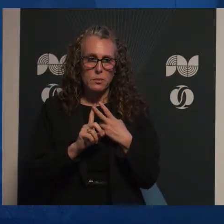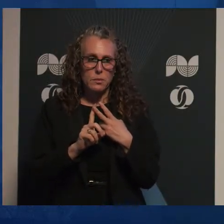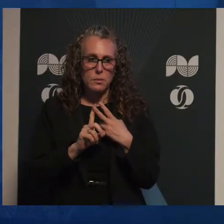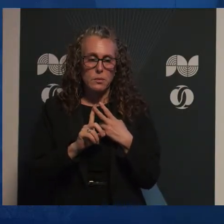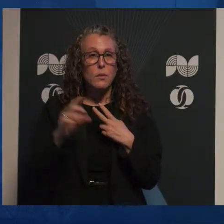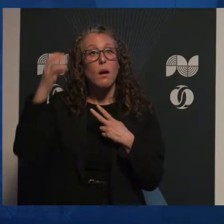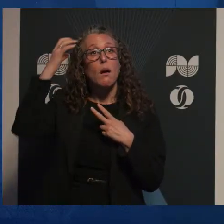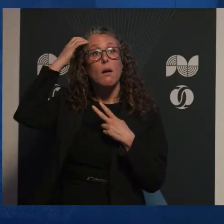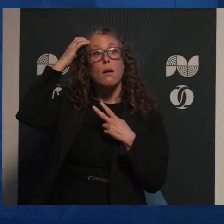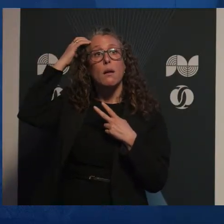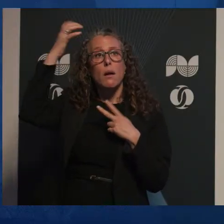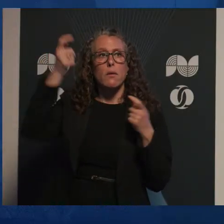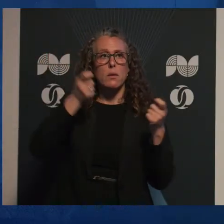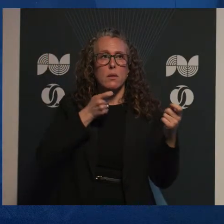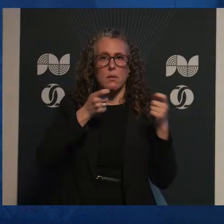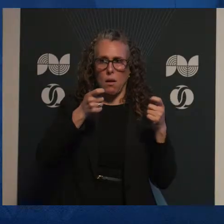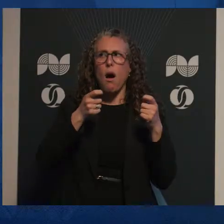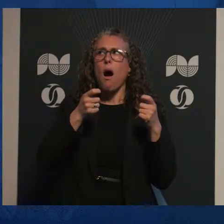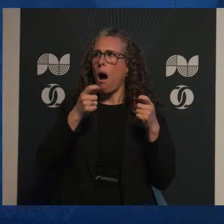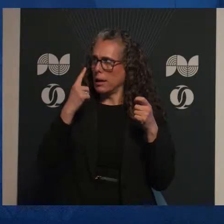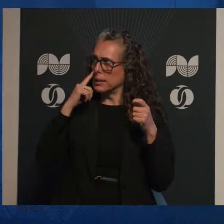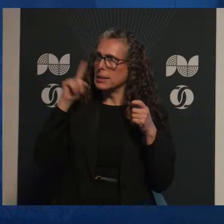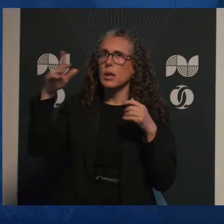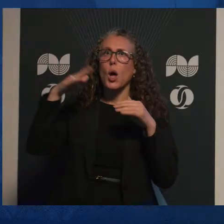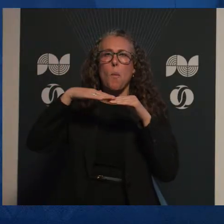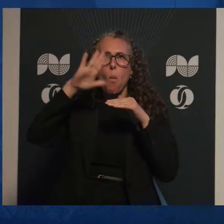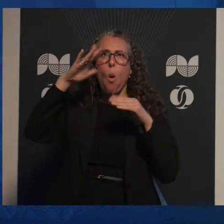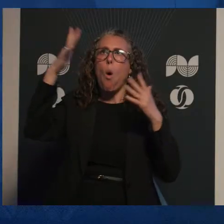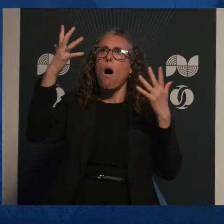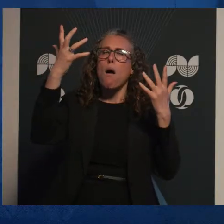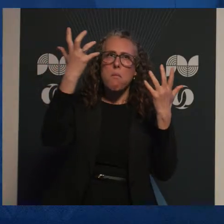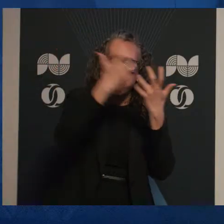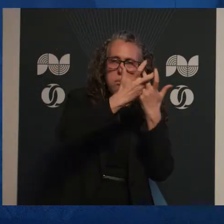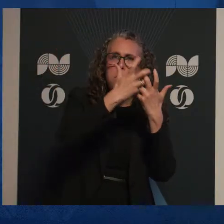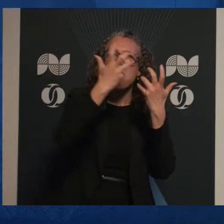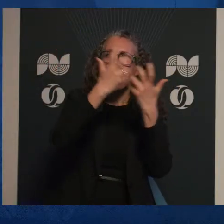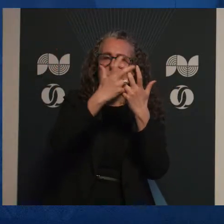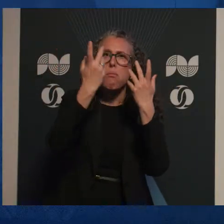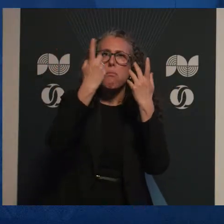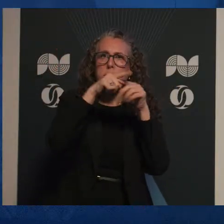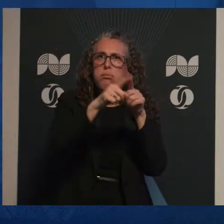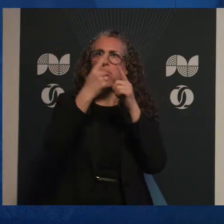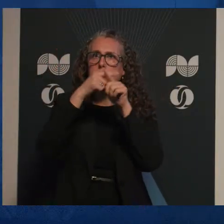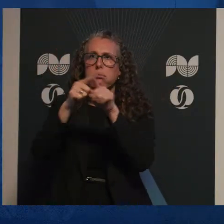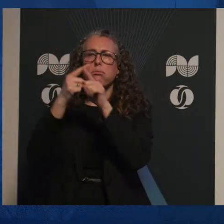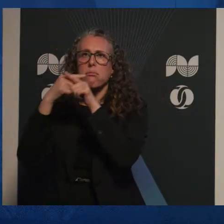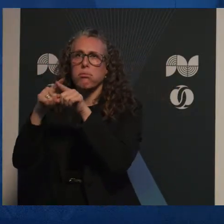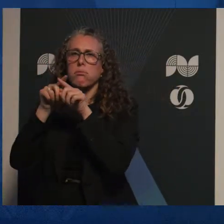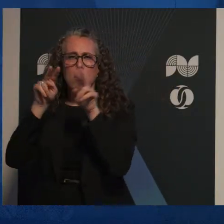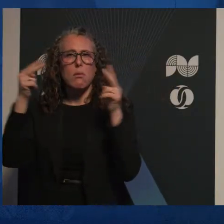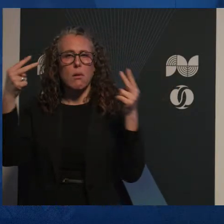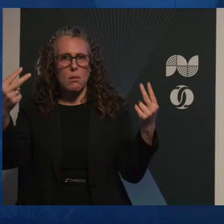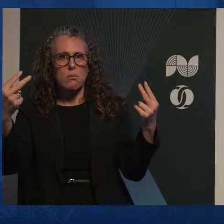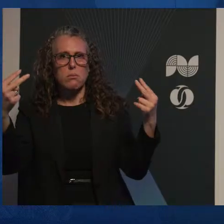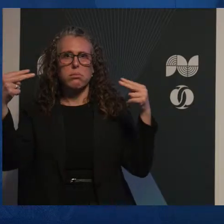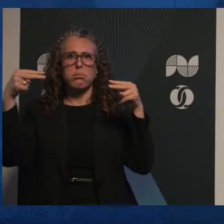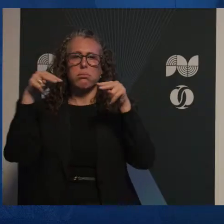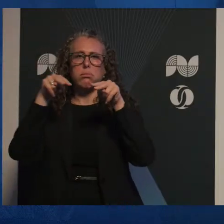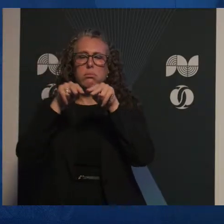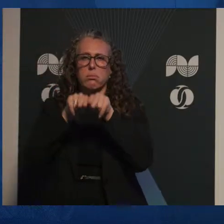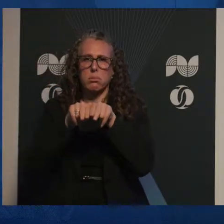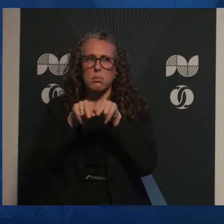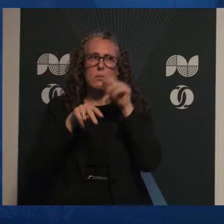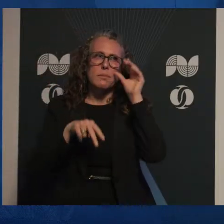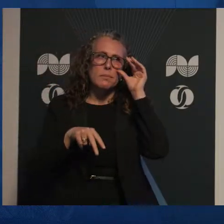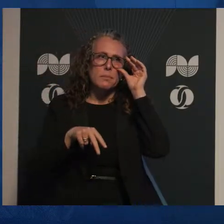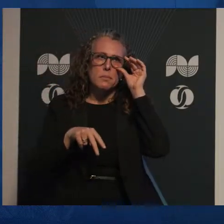governance agenda, which is cutting red tape and efficiency. But as one of the Martin's colleagues put it very nicely, there